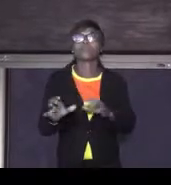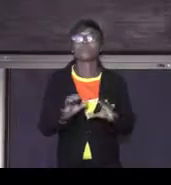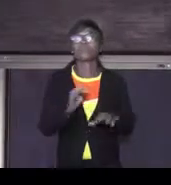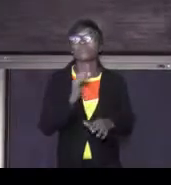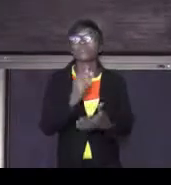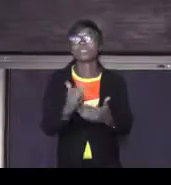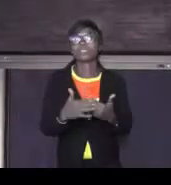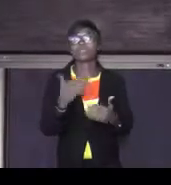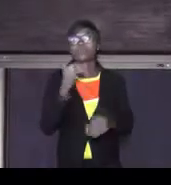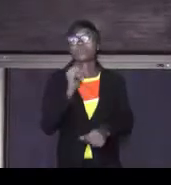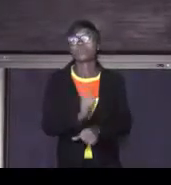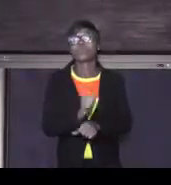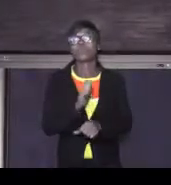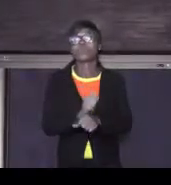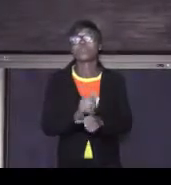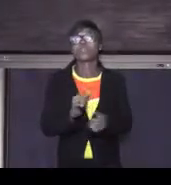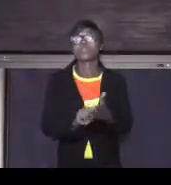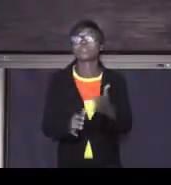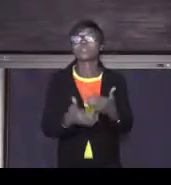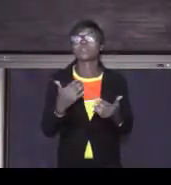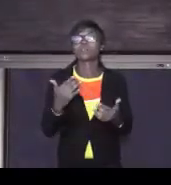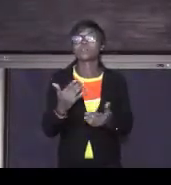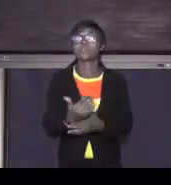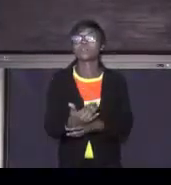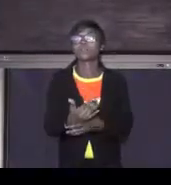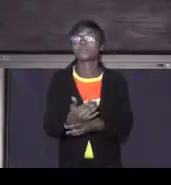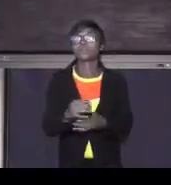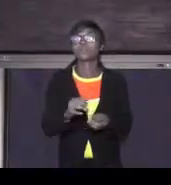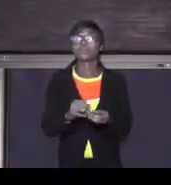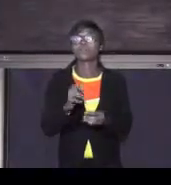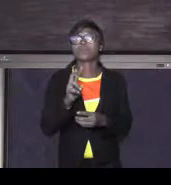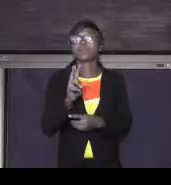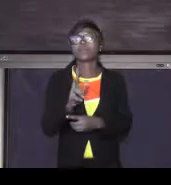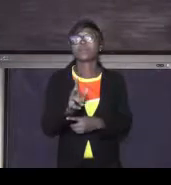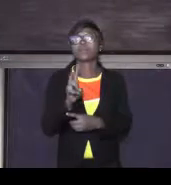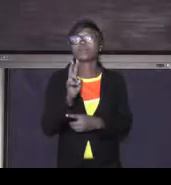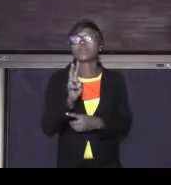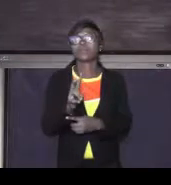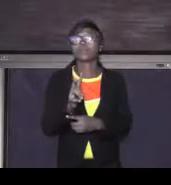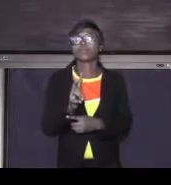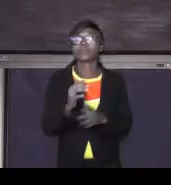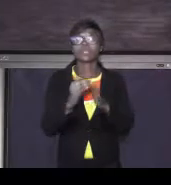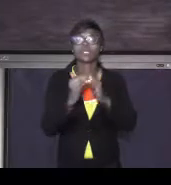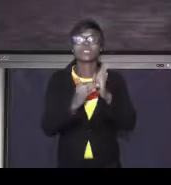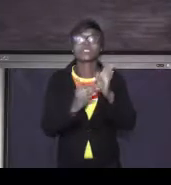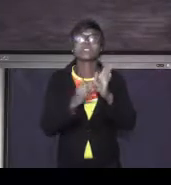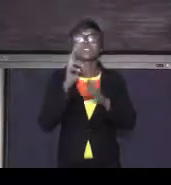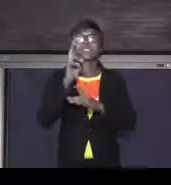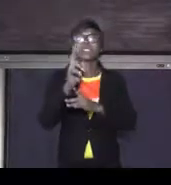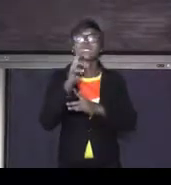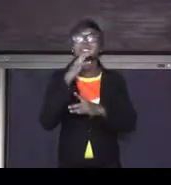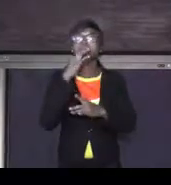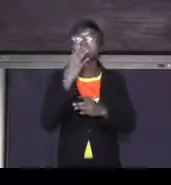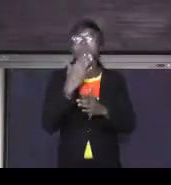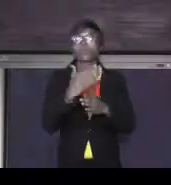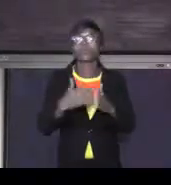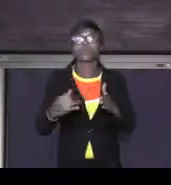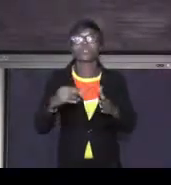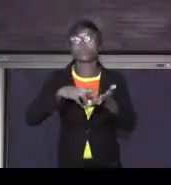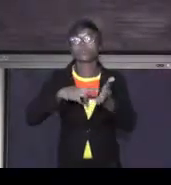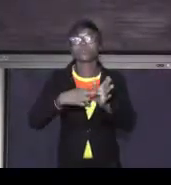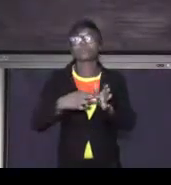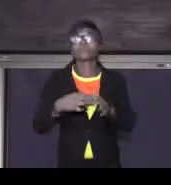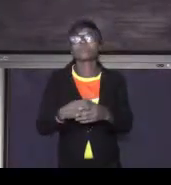to perform simple tasks. I know that's very simple. List 3 cutting tools. We have chisel, we